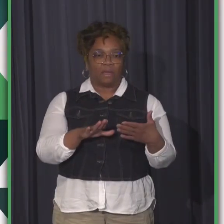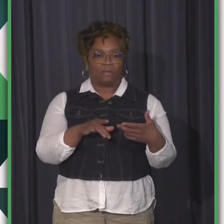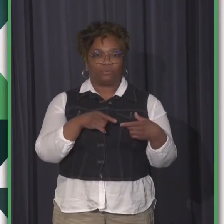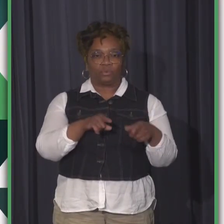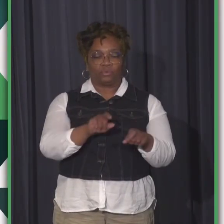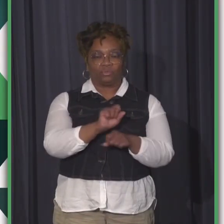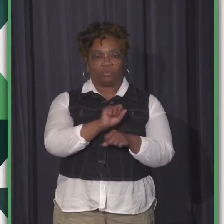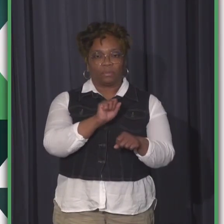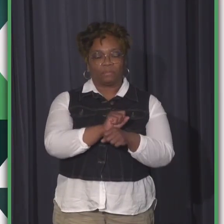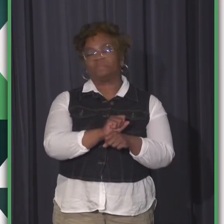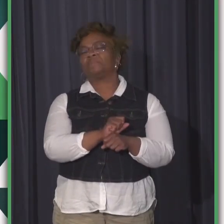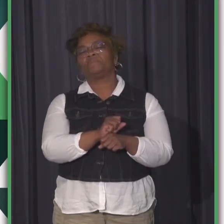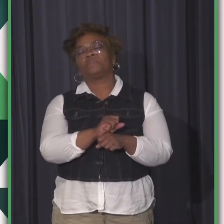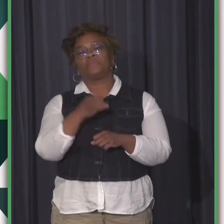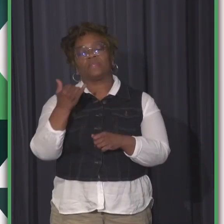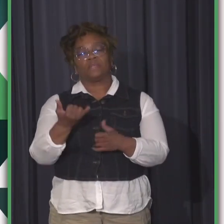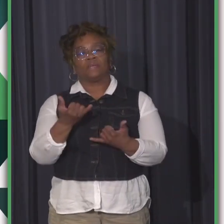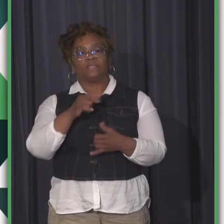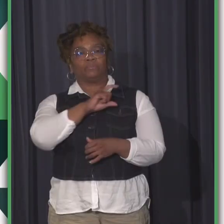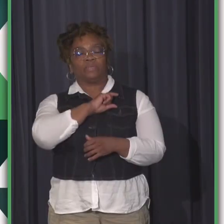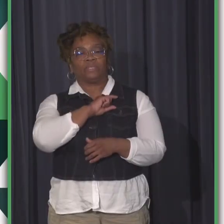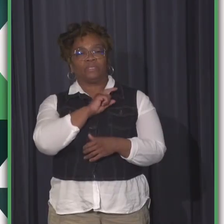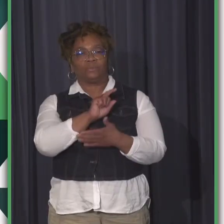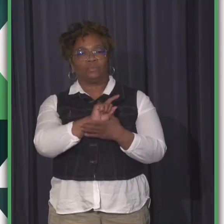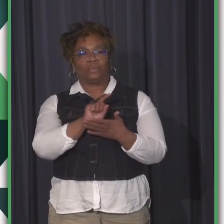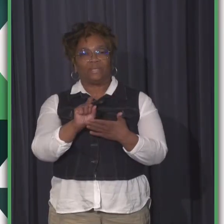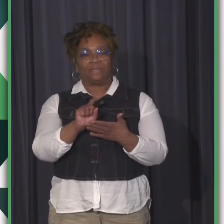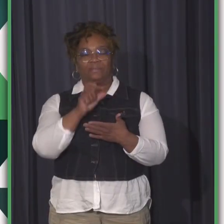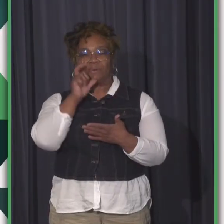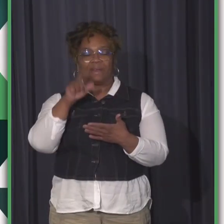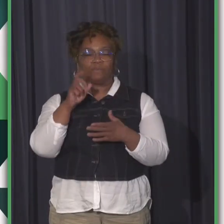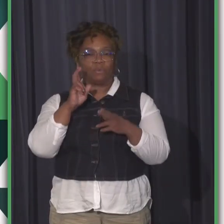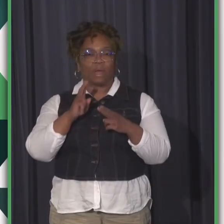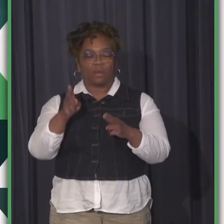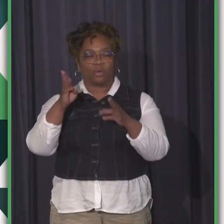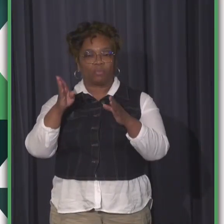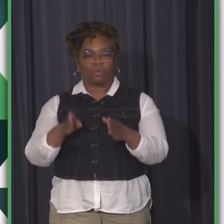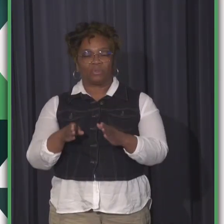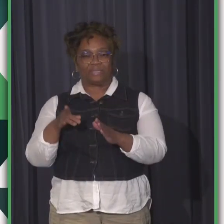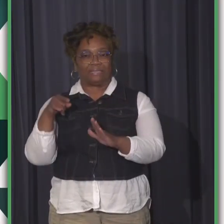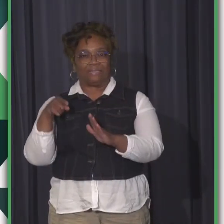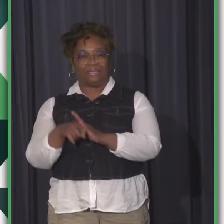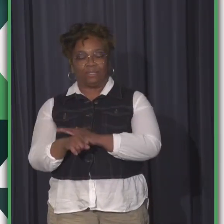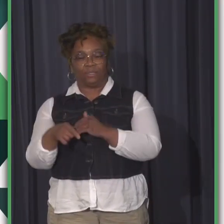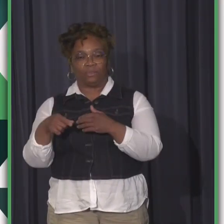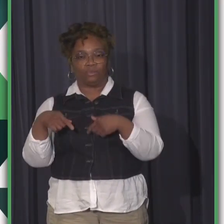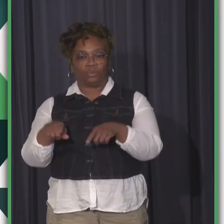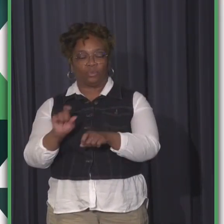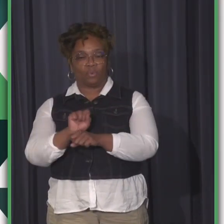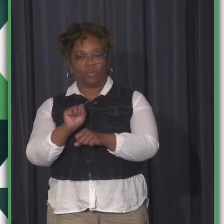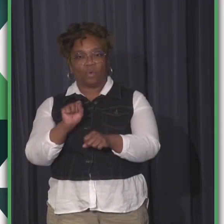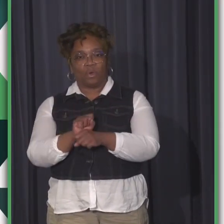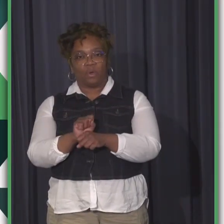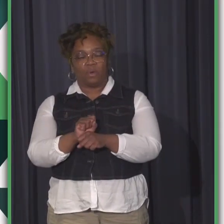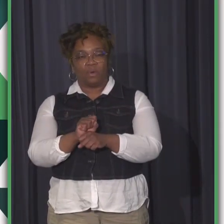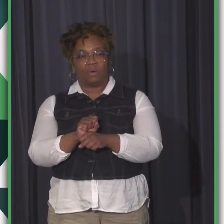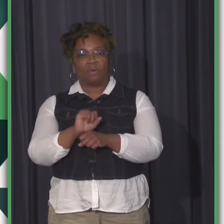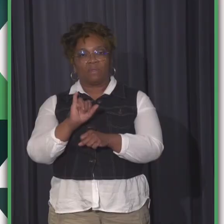week, we won't have to honor somebody that actually died or got killed in the line of duty. That's a testament to our department